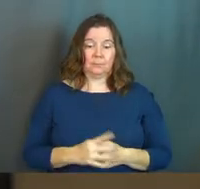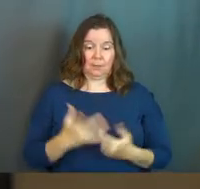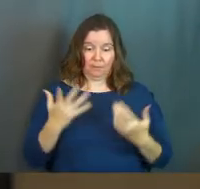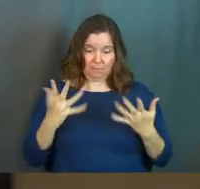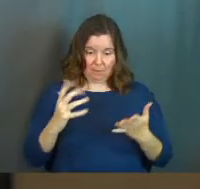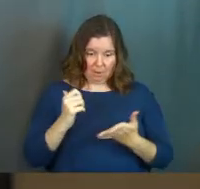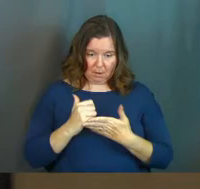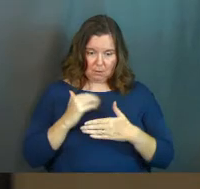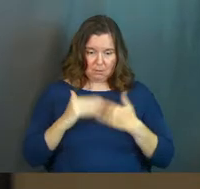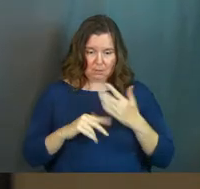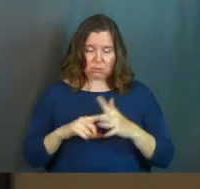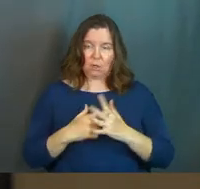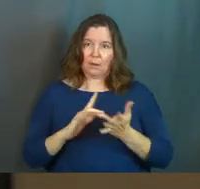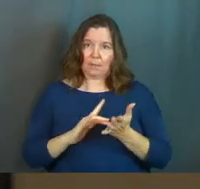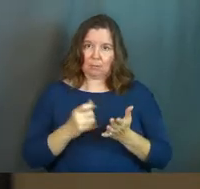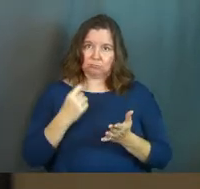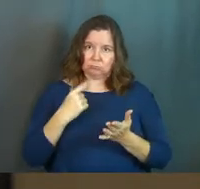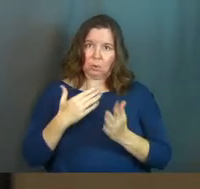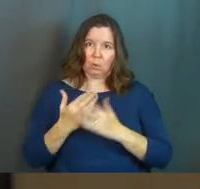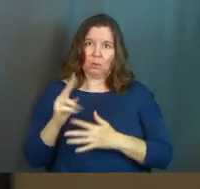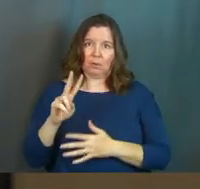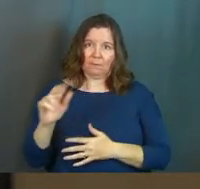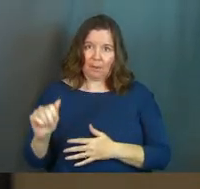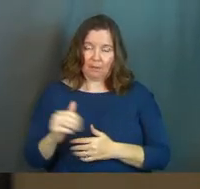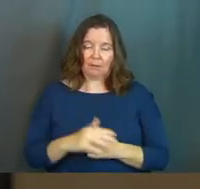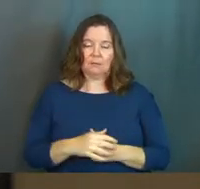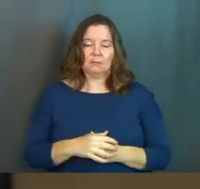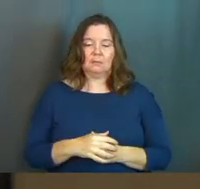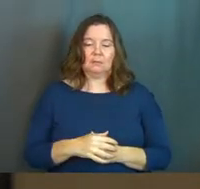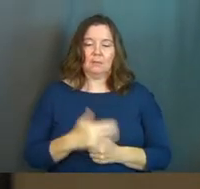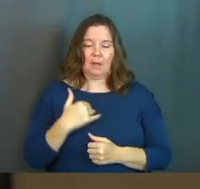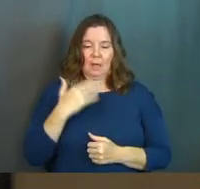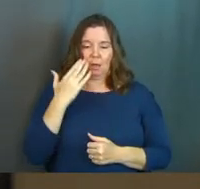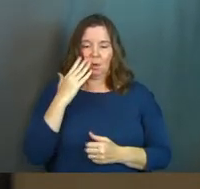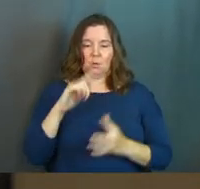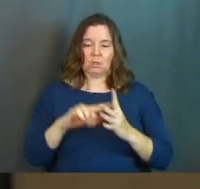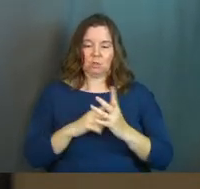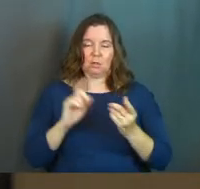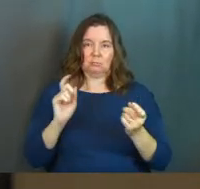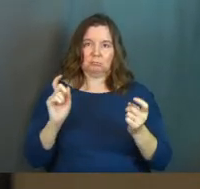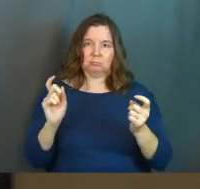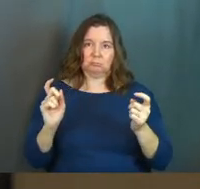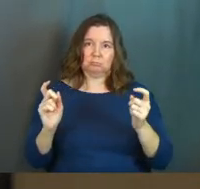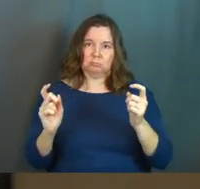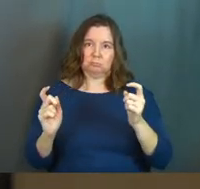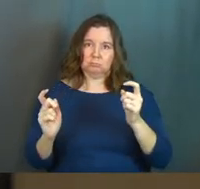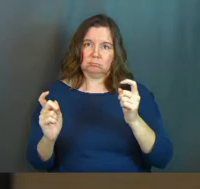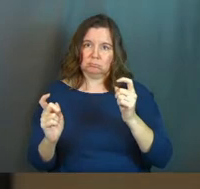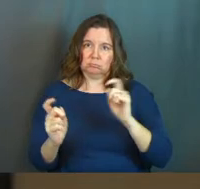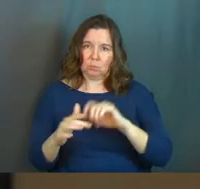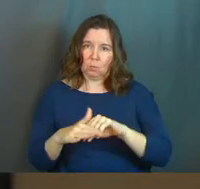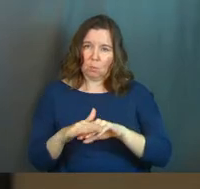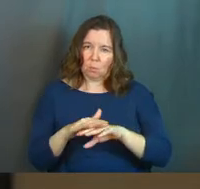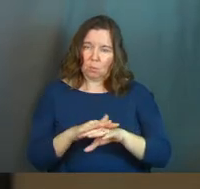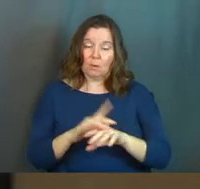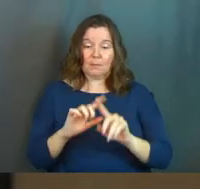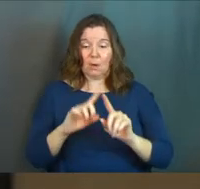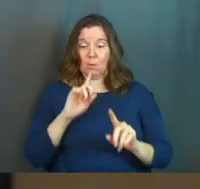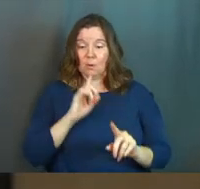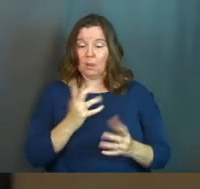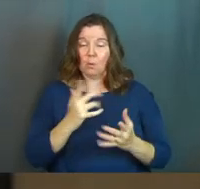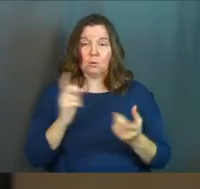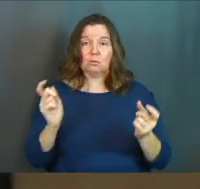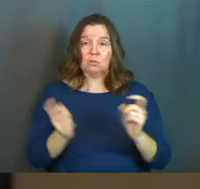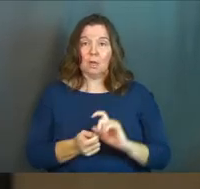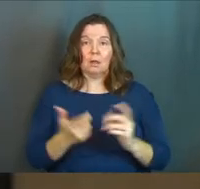Once I got help, I got on the right medicine through the VA. I noticed I started changing a little bit. But really, what